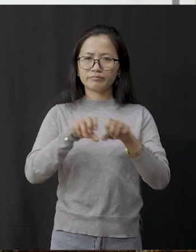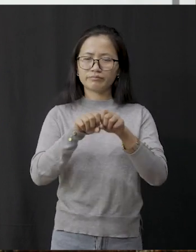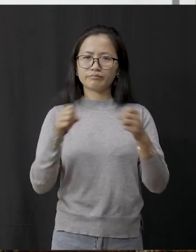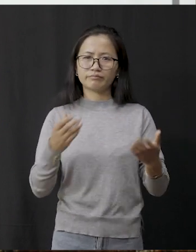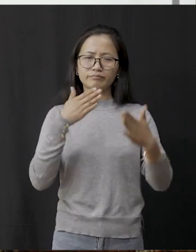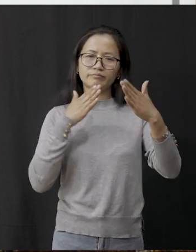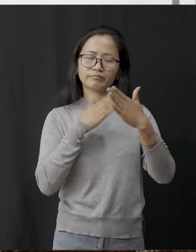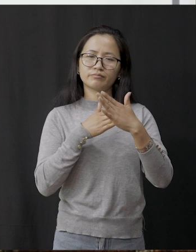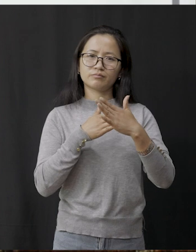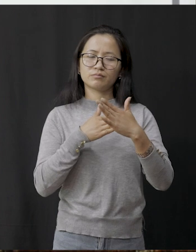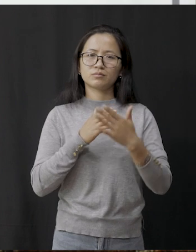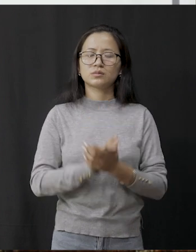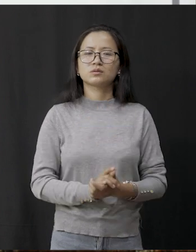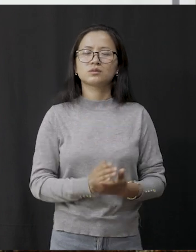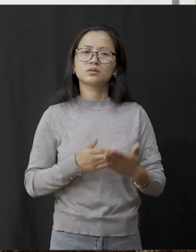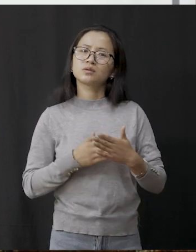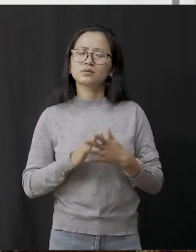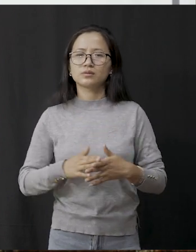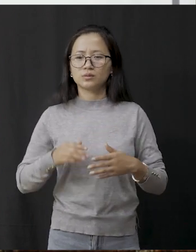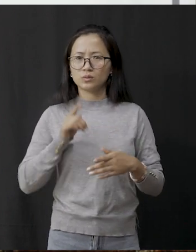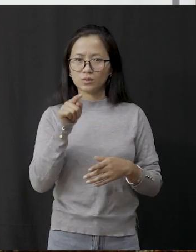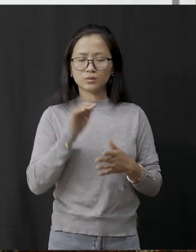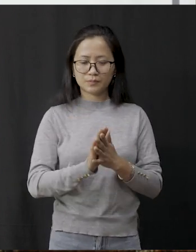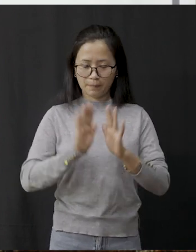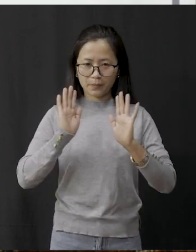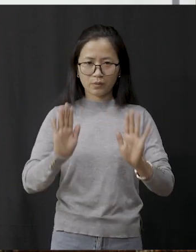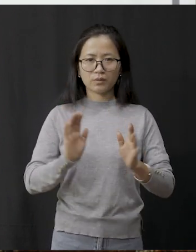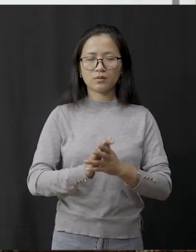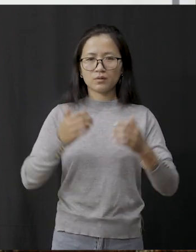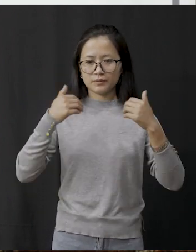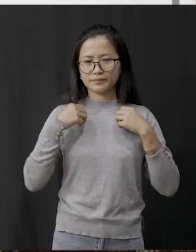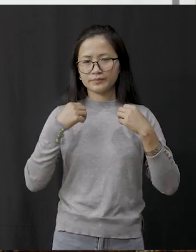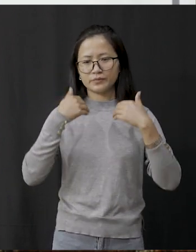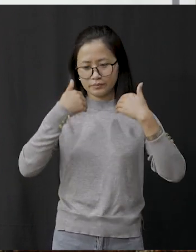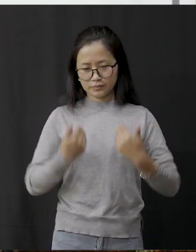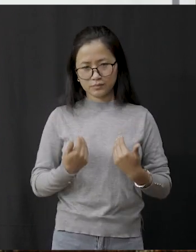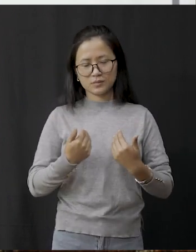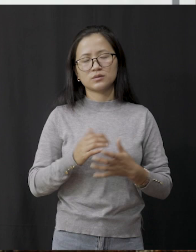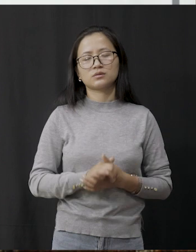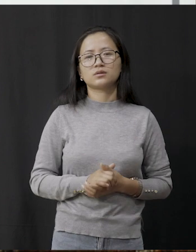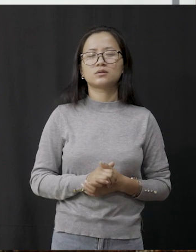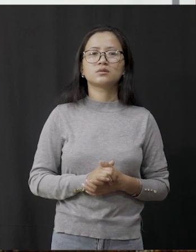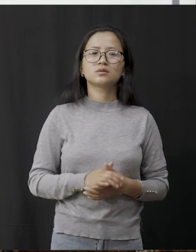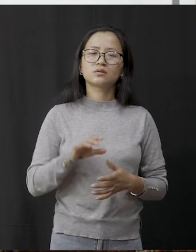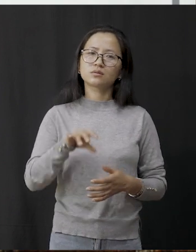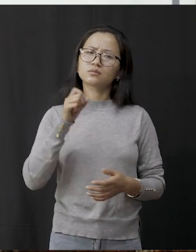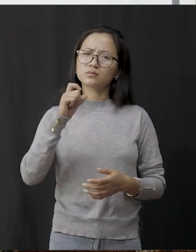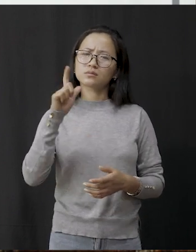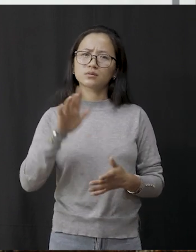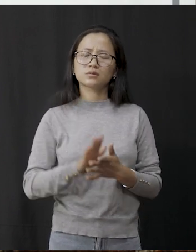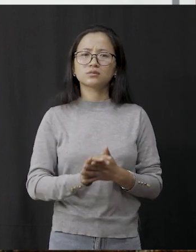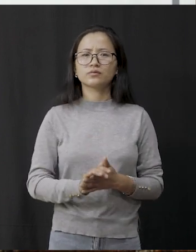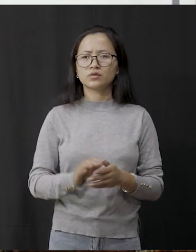between, you'll get tired, right? So in class you also get a short